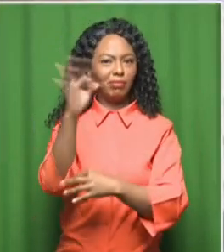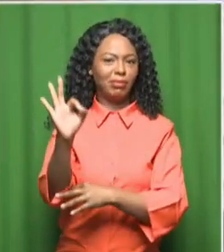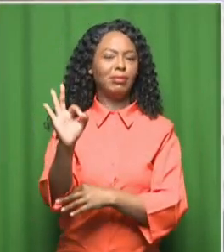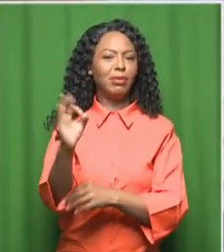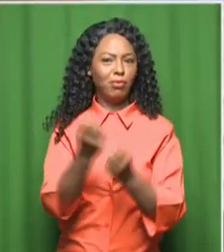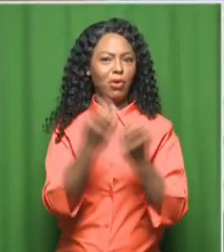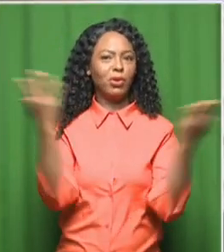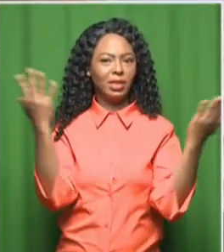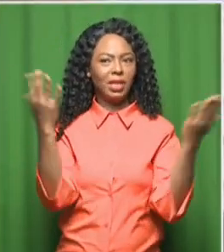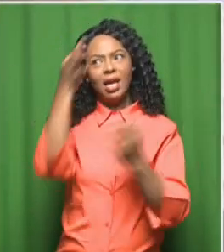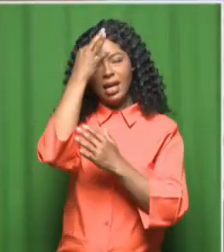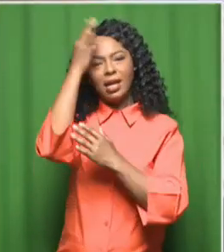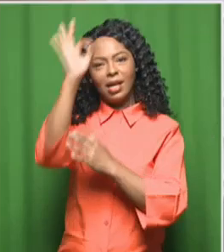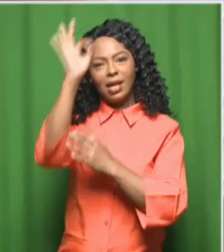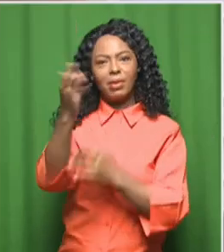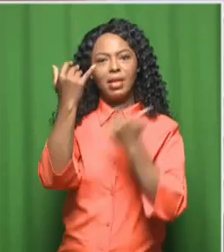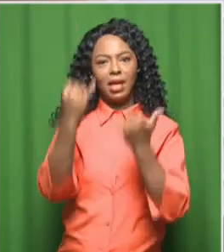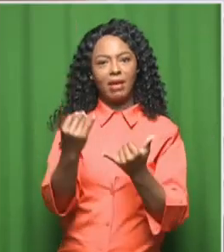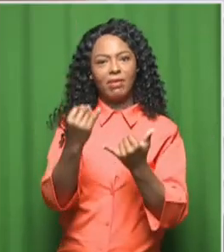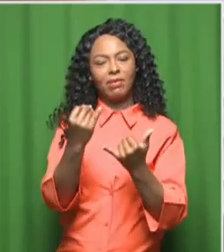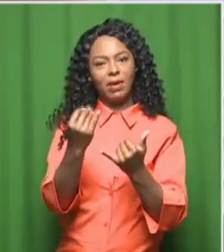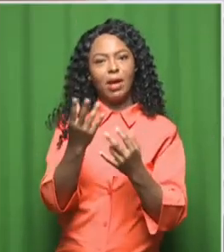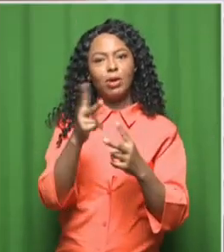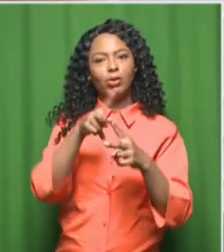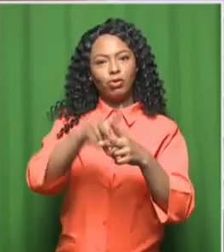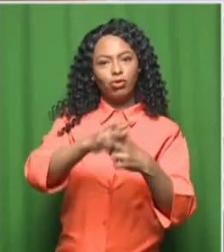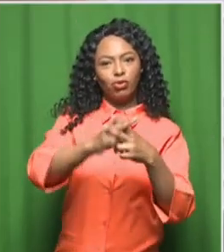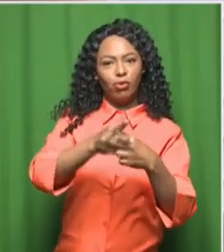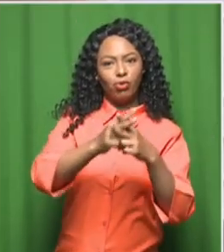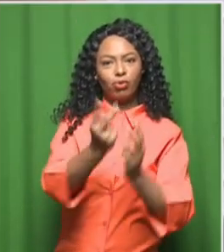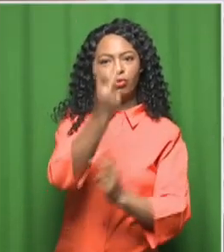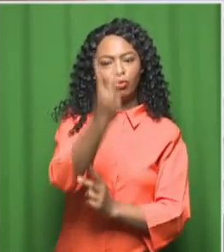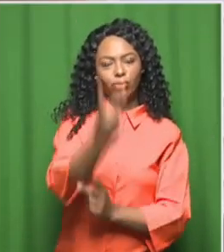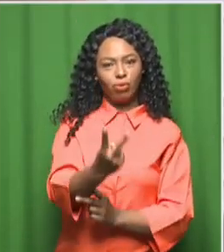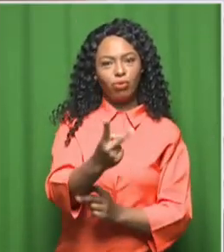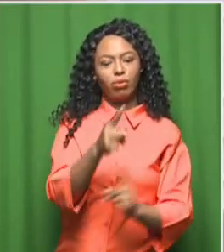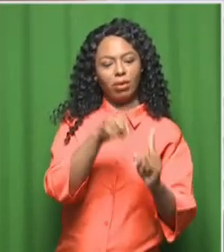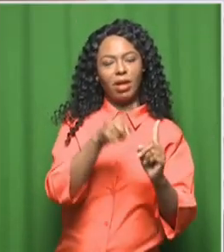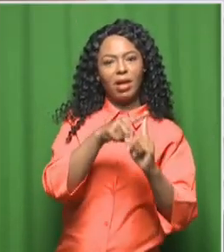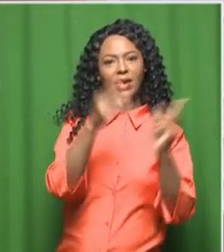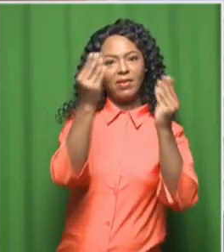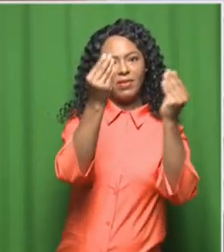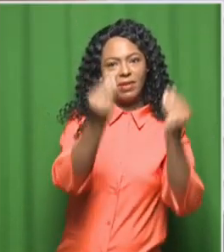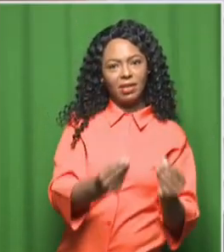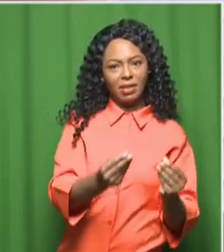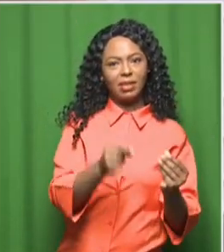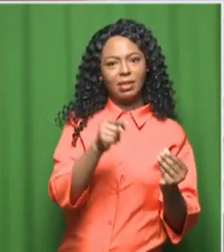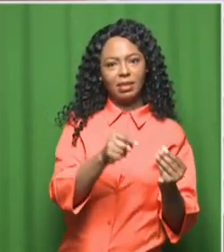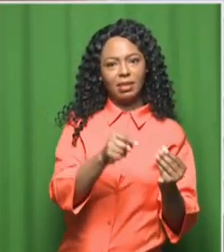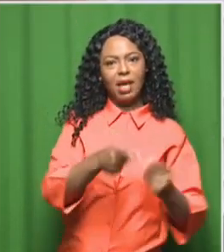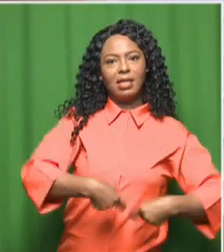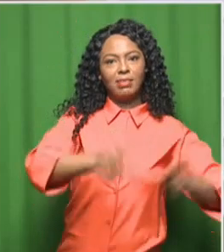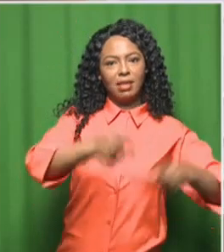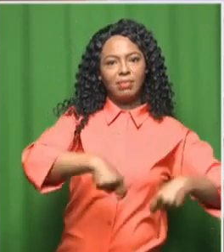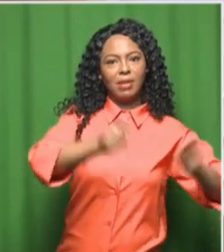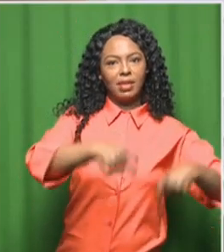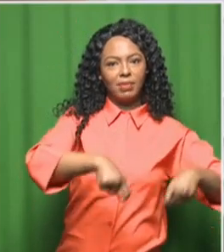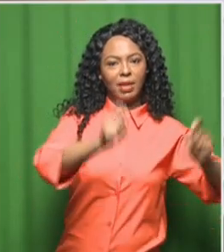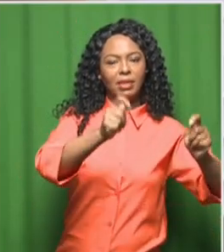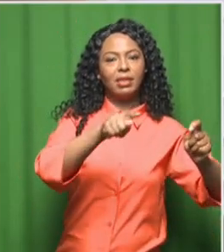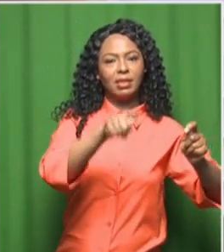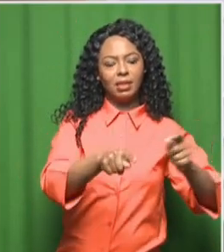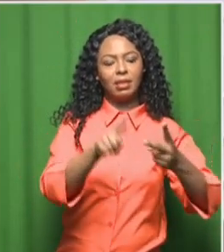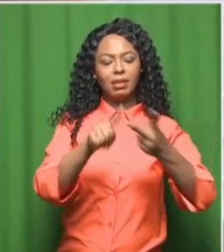government has got two tools, at their disposal. One is fiscal, which is largely around spending, and then the other one